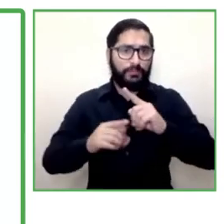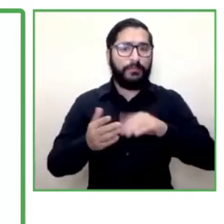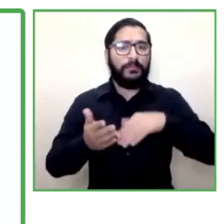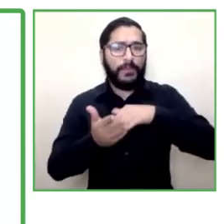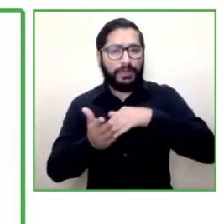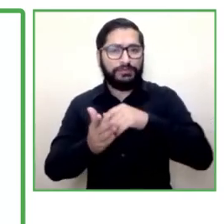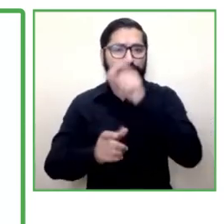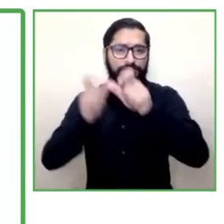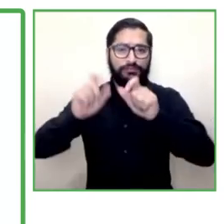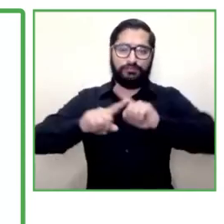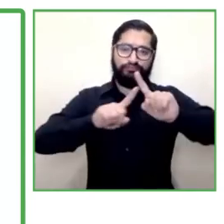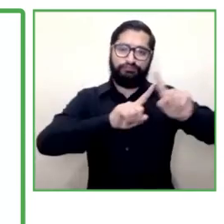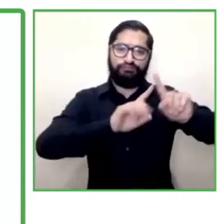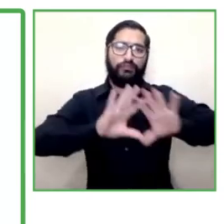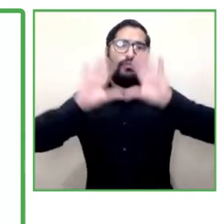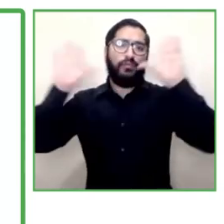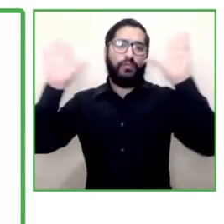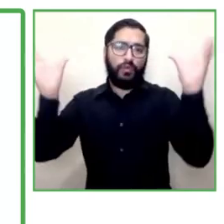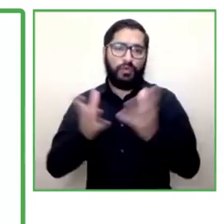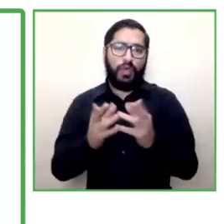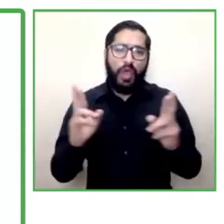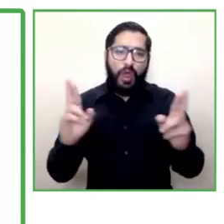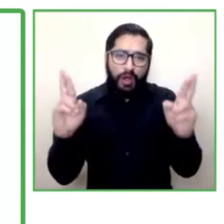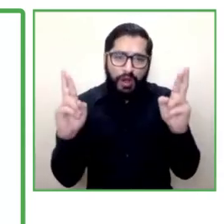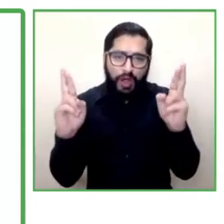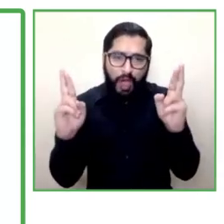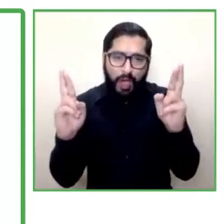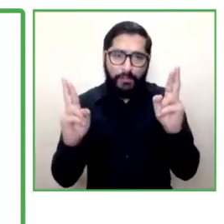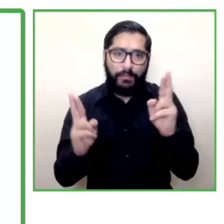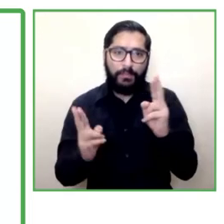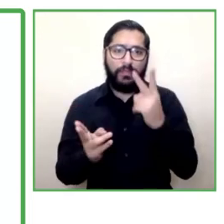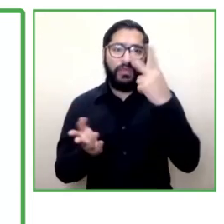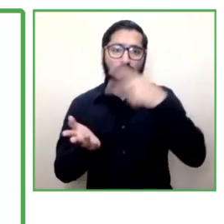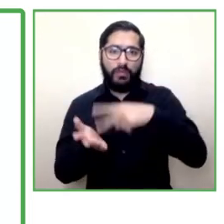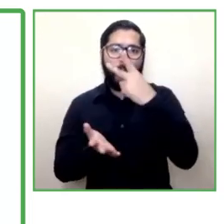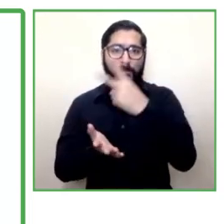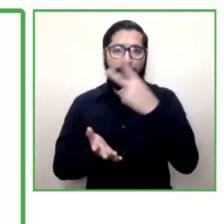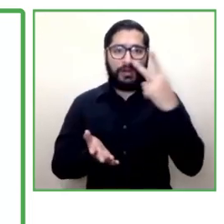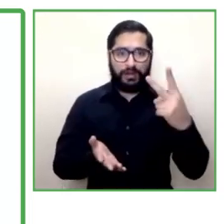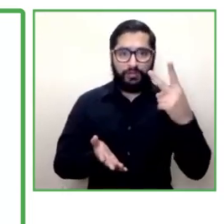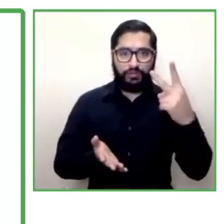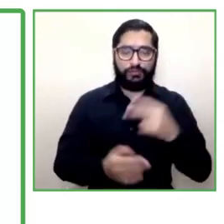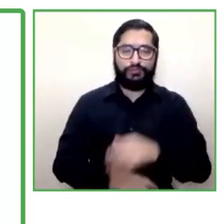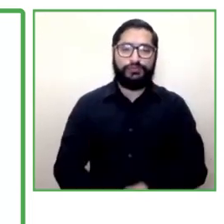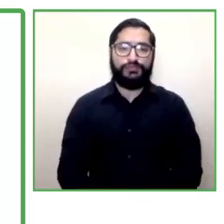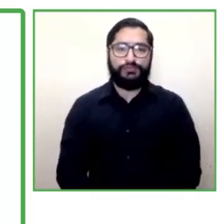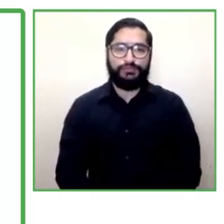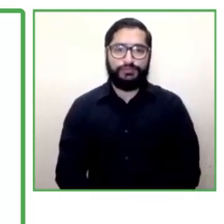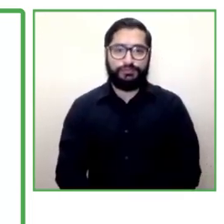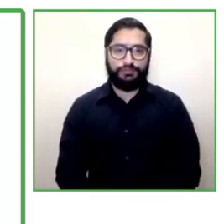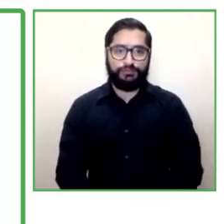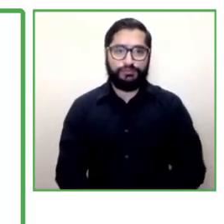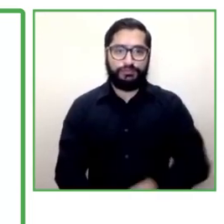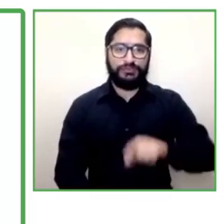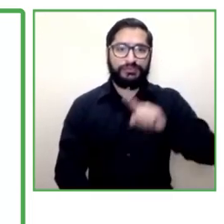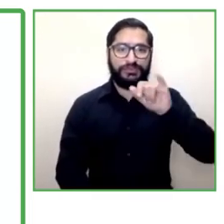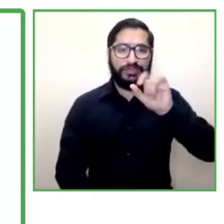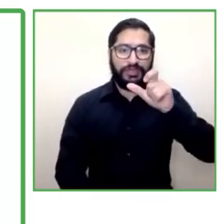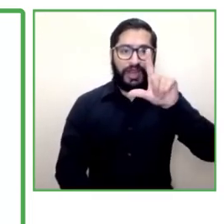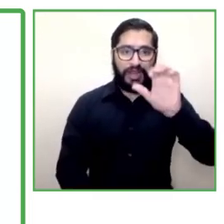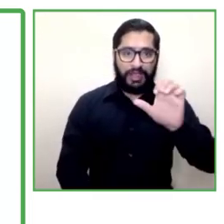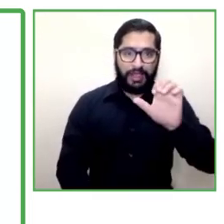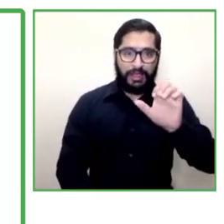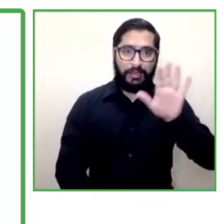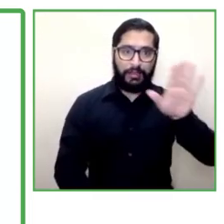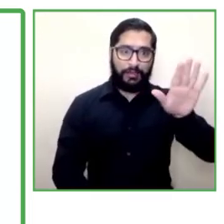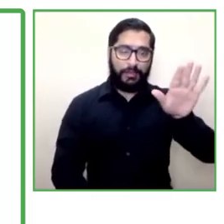in the hands of half people around the world by 2022. In 2019, it received the prize, the